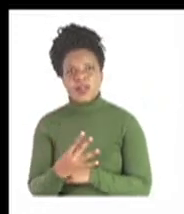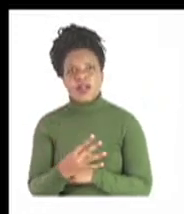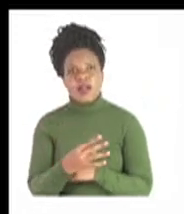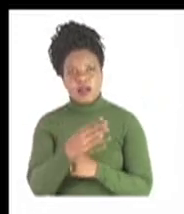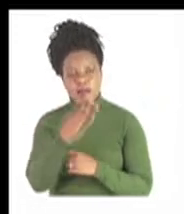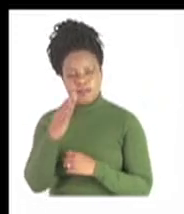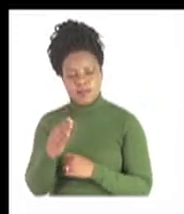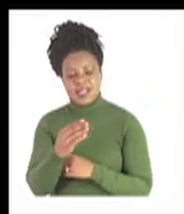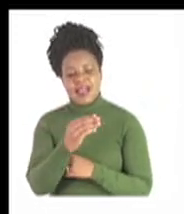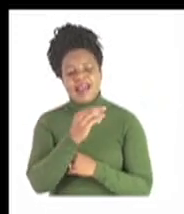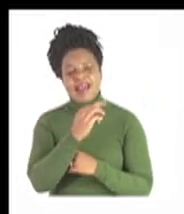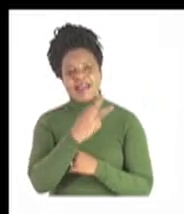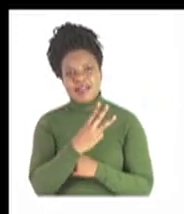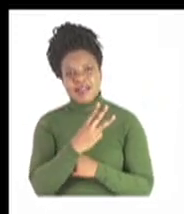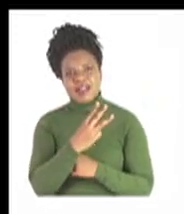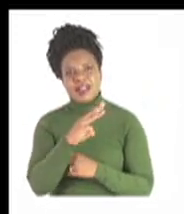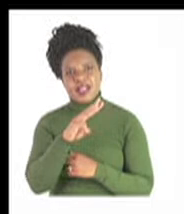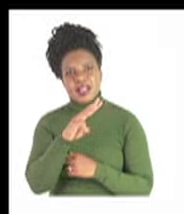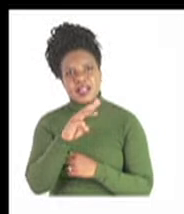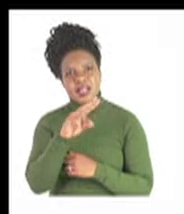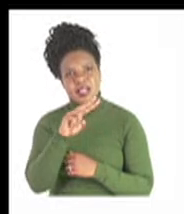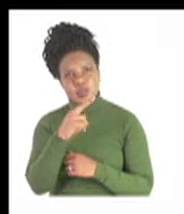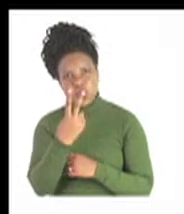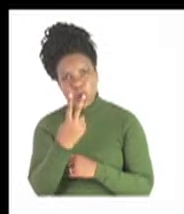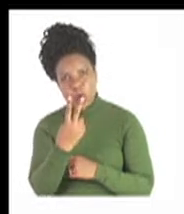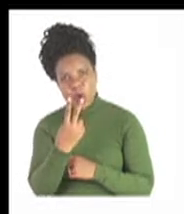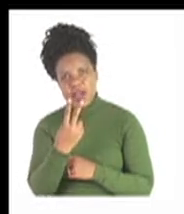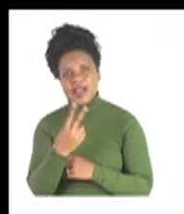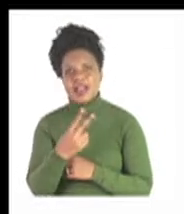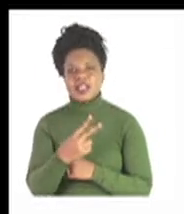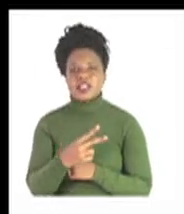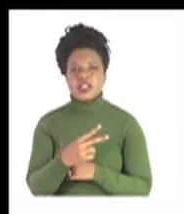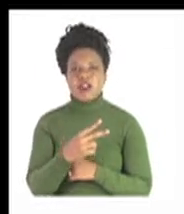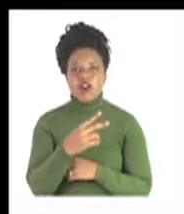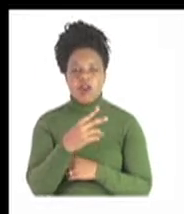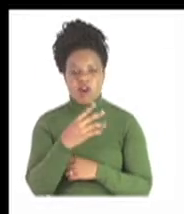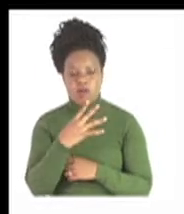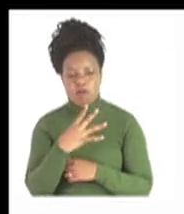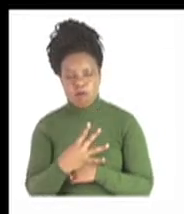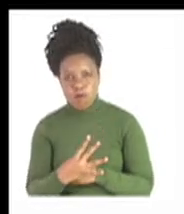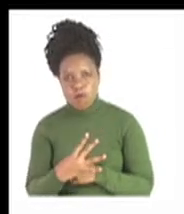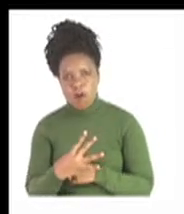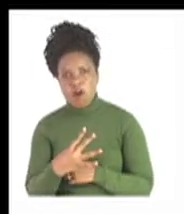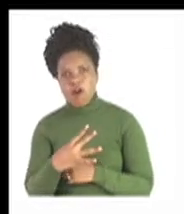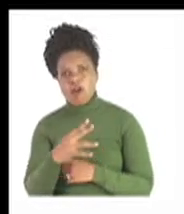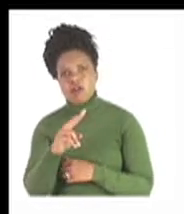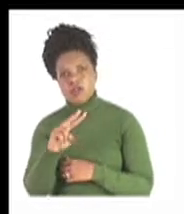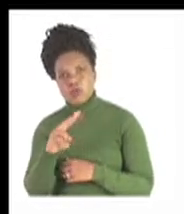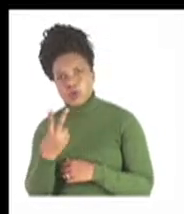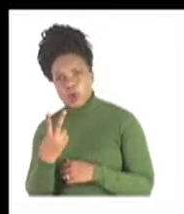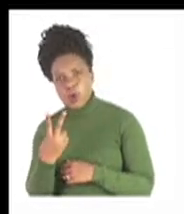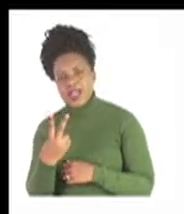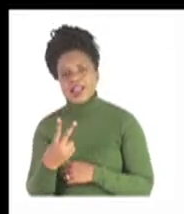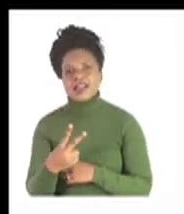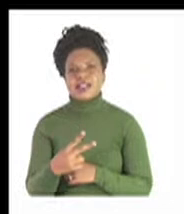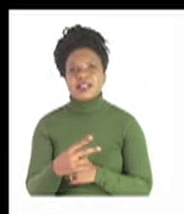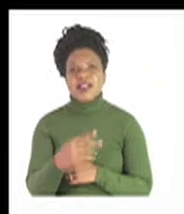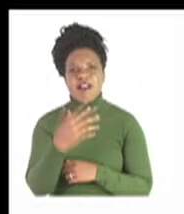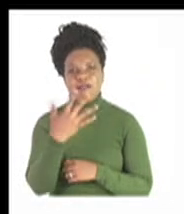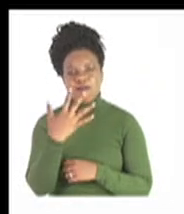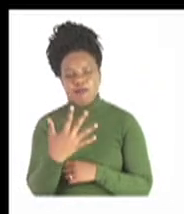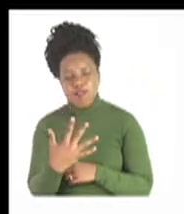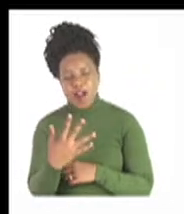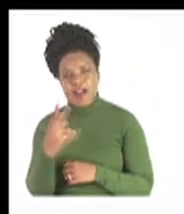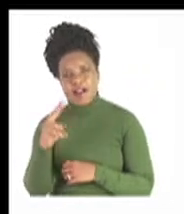9, 4 squared, 4 times 4 gives you 16, 5 squared, 5 times 5 gives you